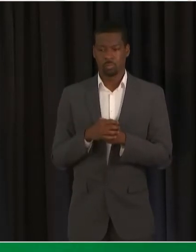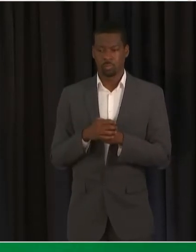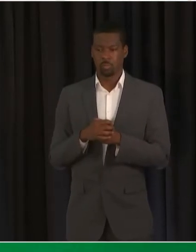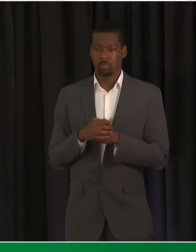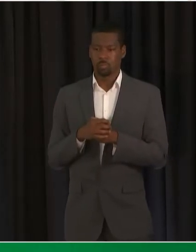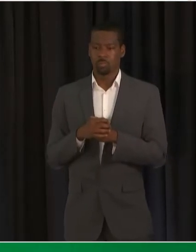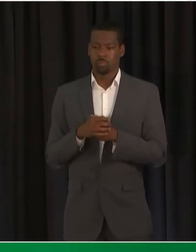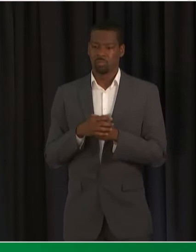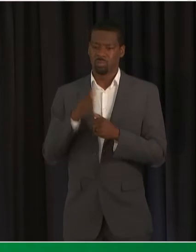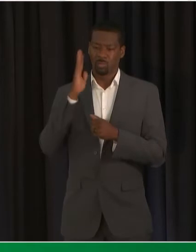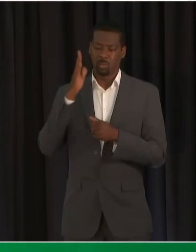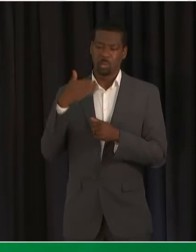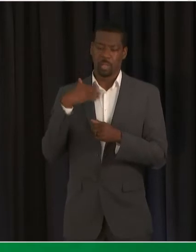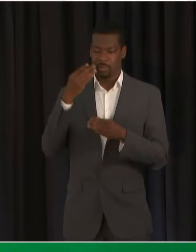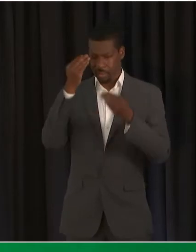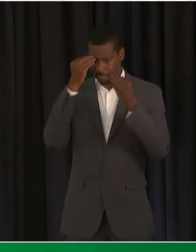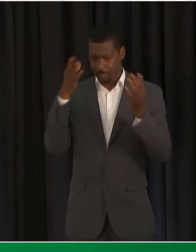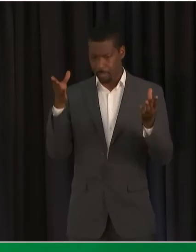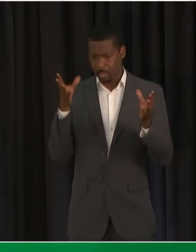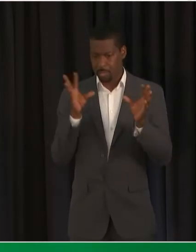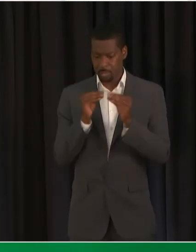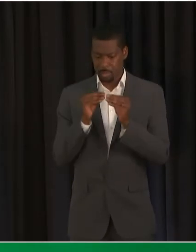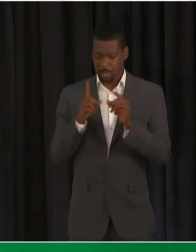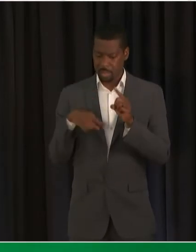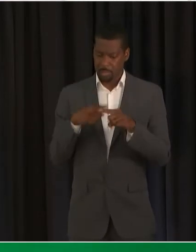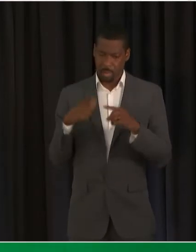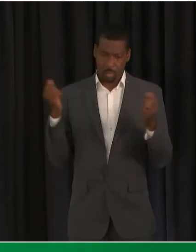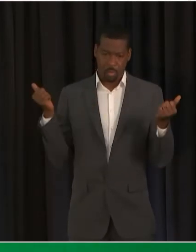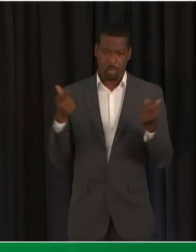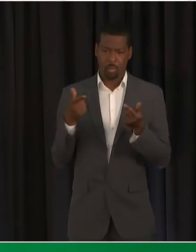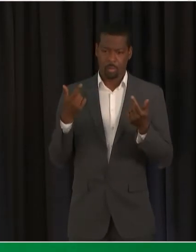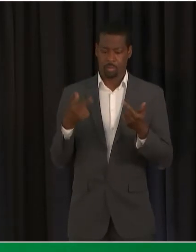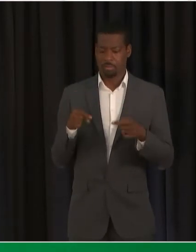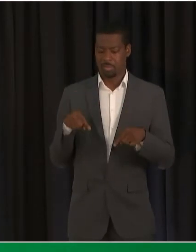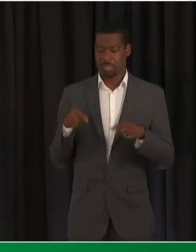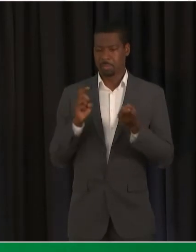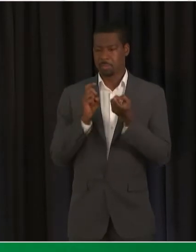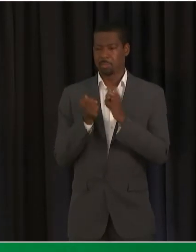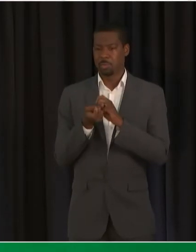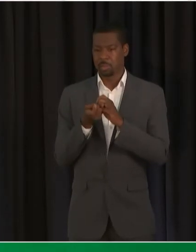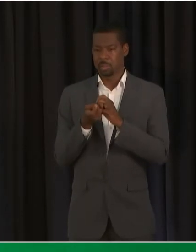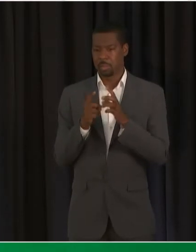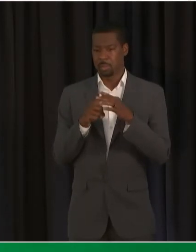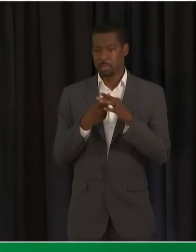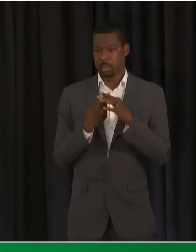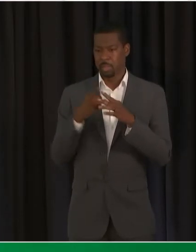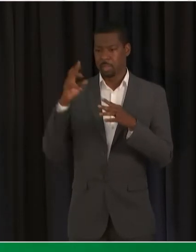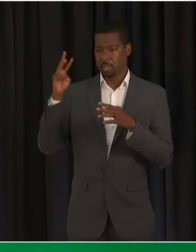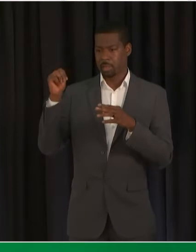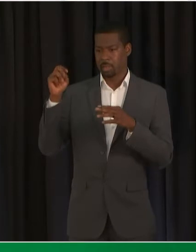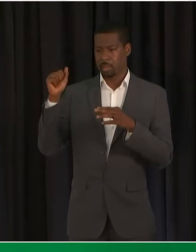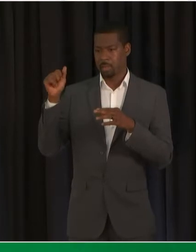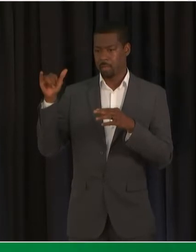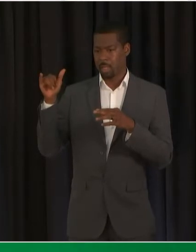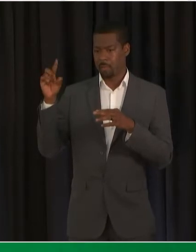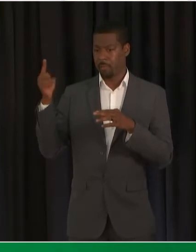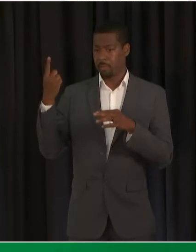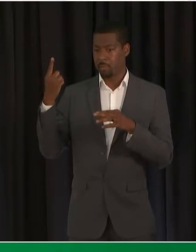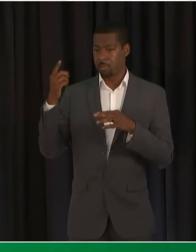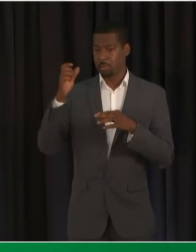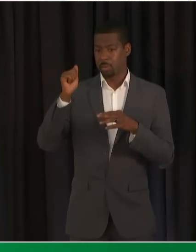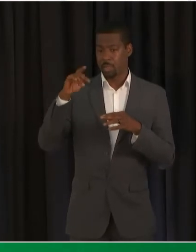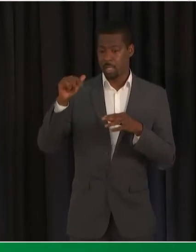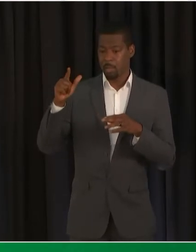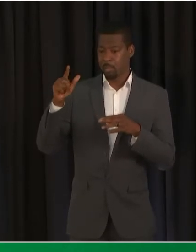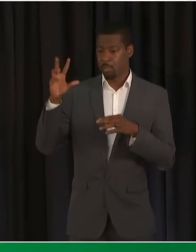will be having an information session on all of the modifications beginning on May 1. On